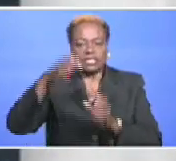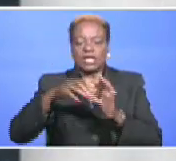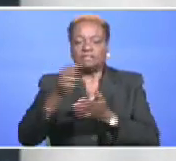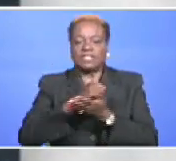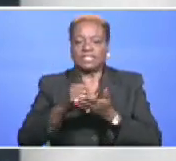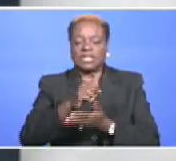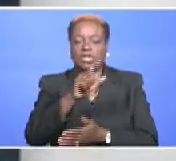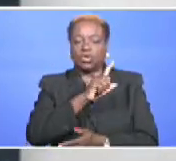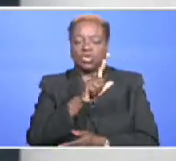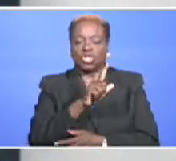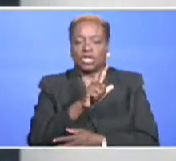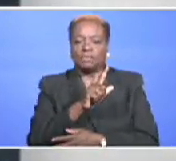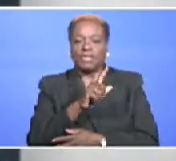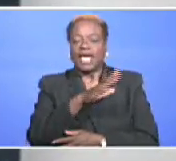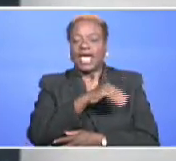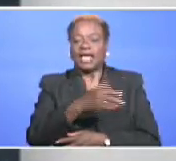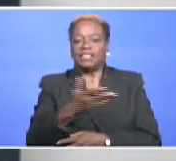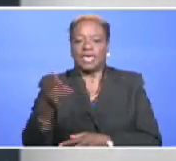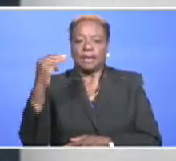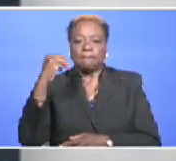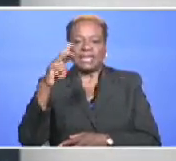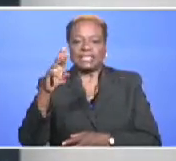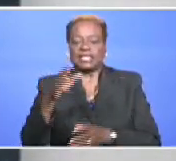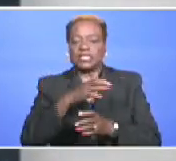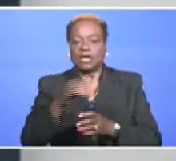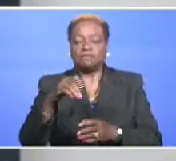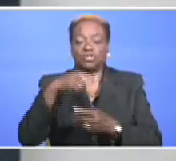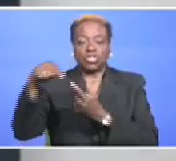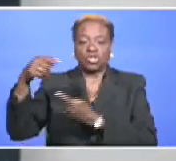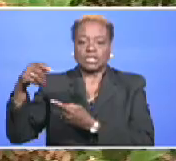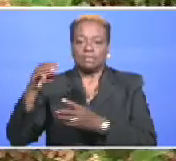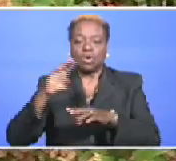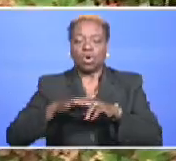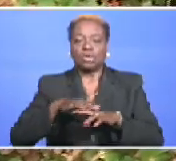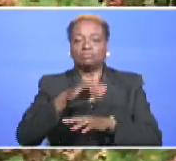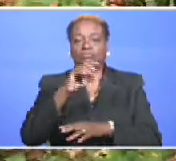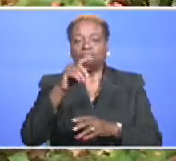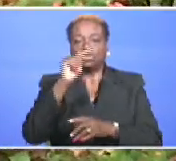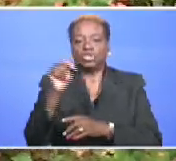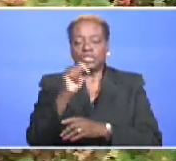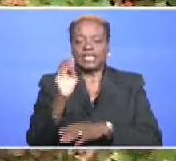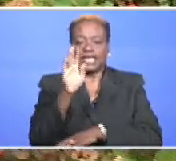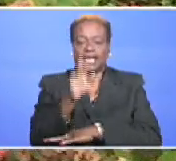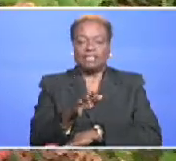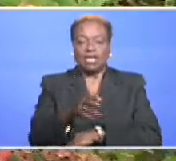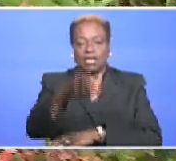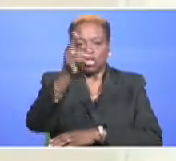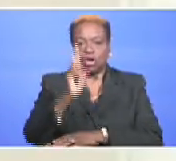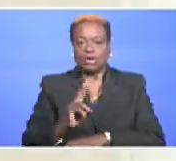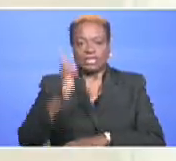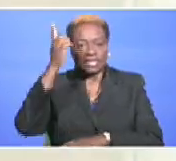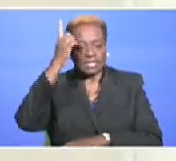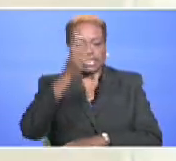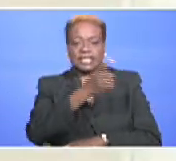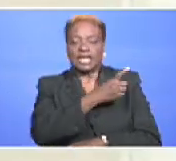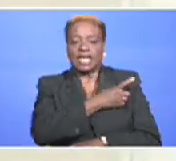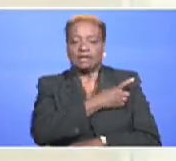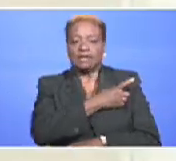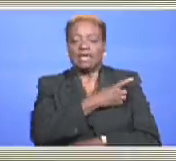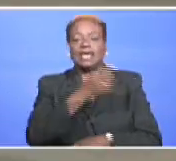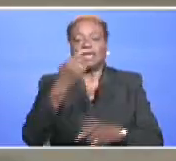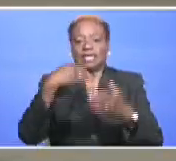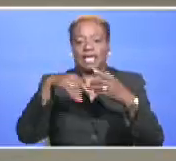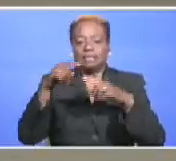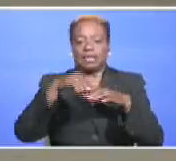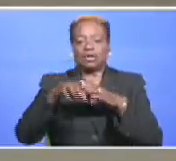Alan Chassanet, and their Ministers of Tourism Tuesday evening. We understand the Honorable Dionisio de Aguilar arrives in St. Lucia